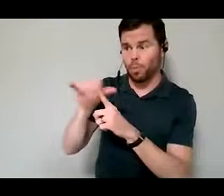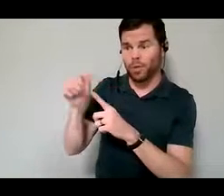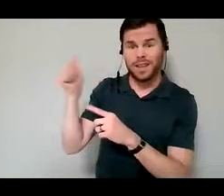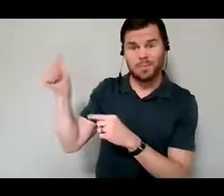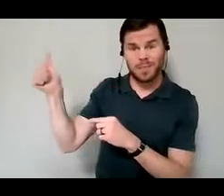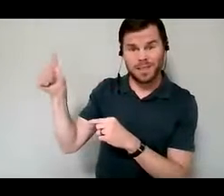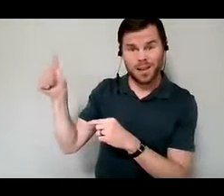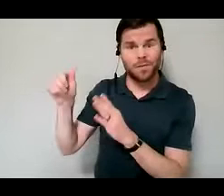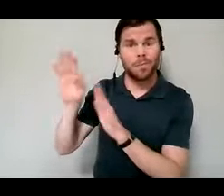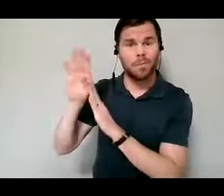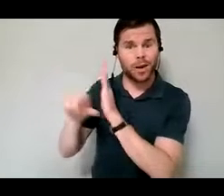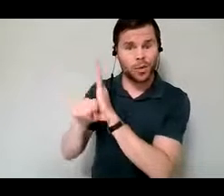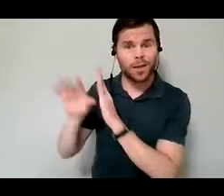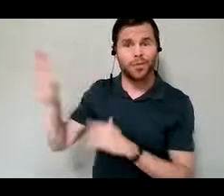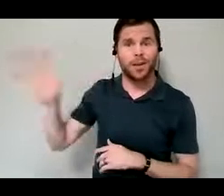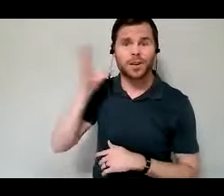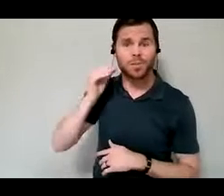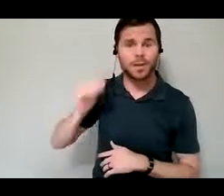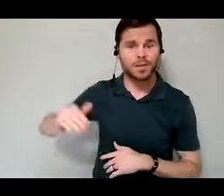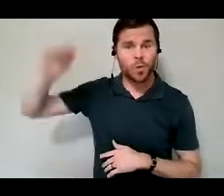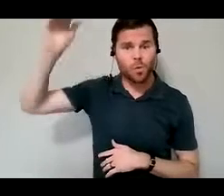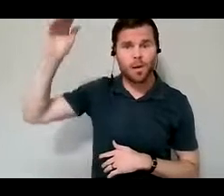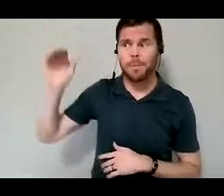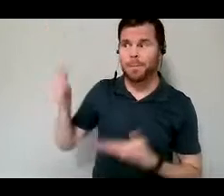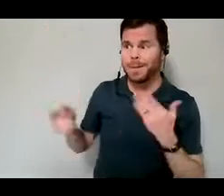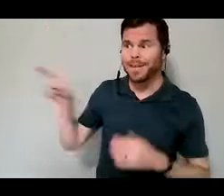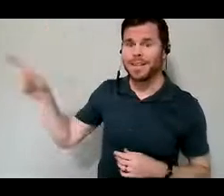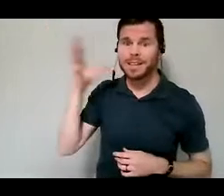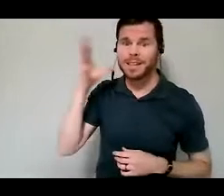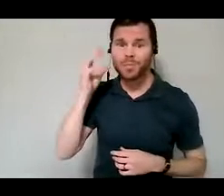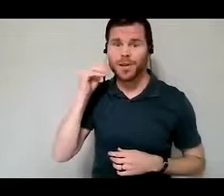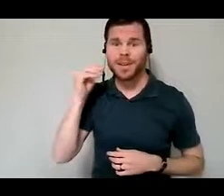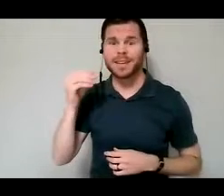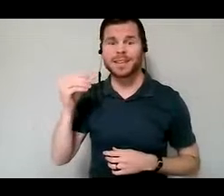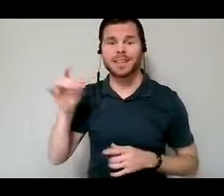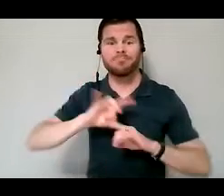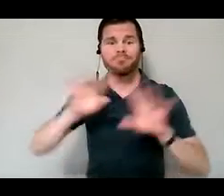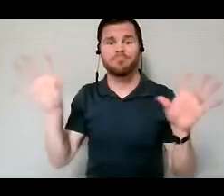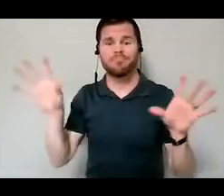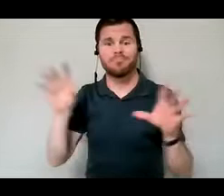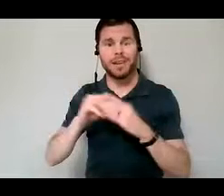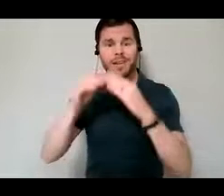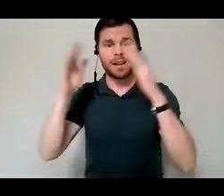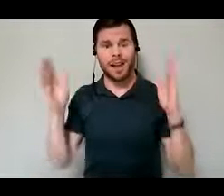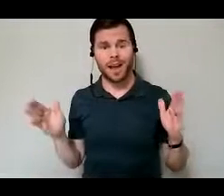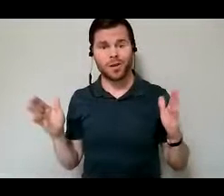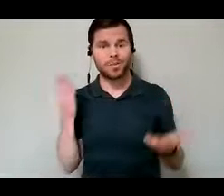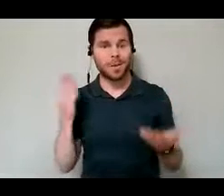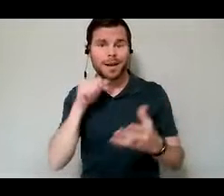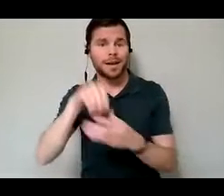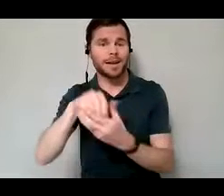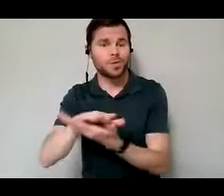going through for their house life, not in school, or